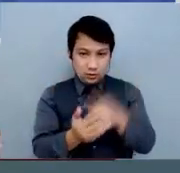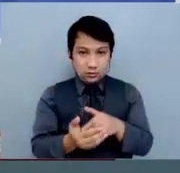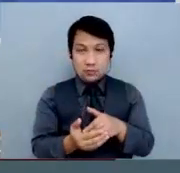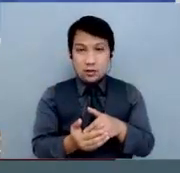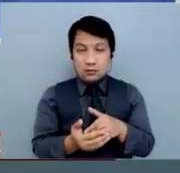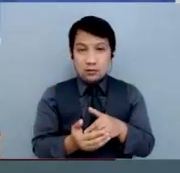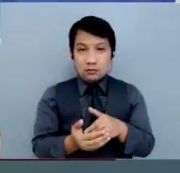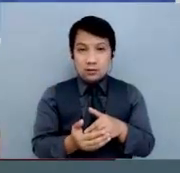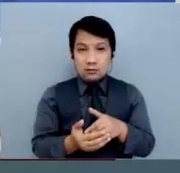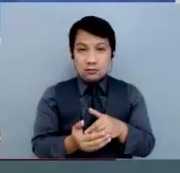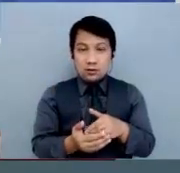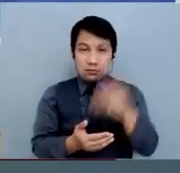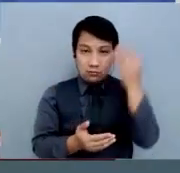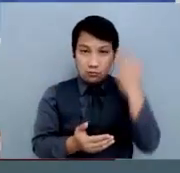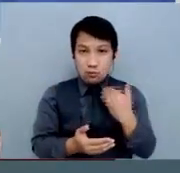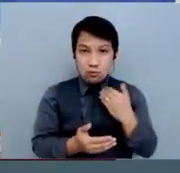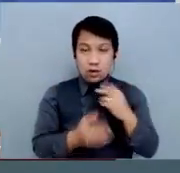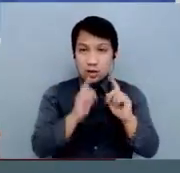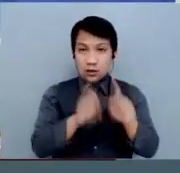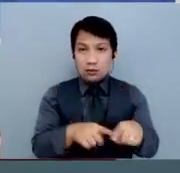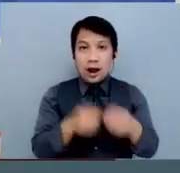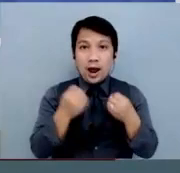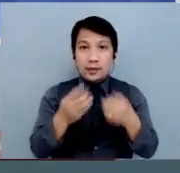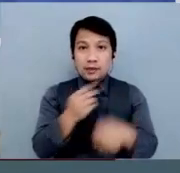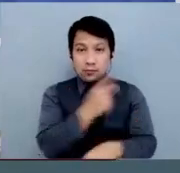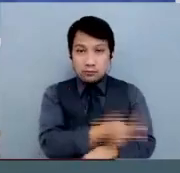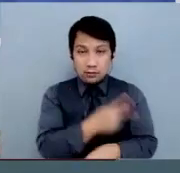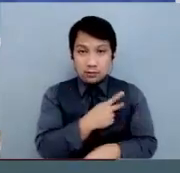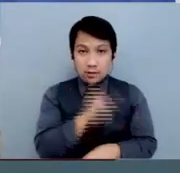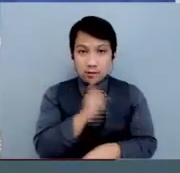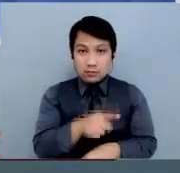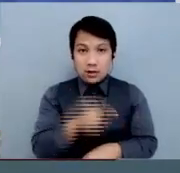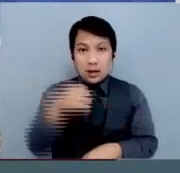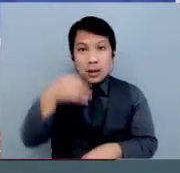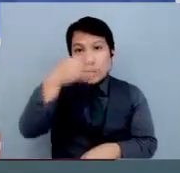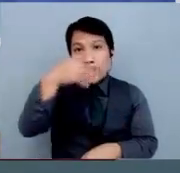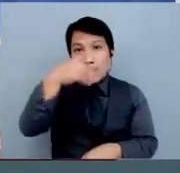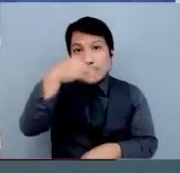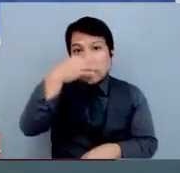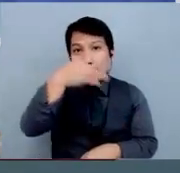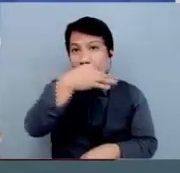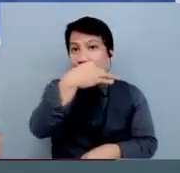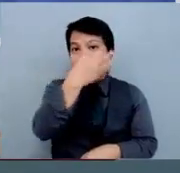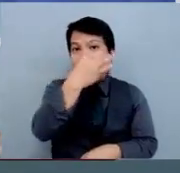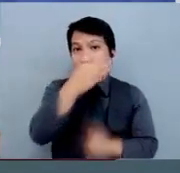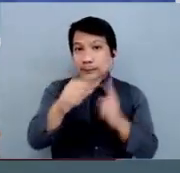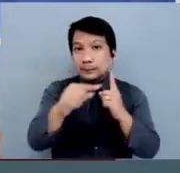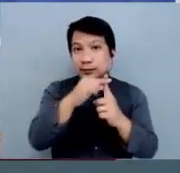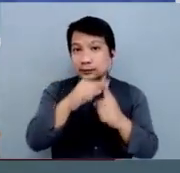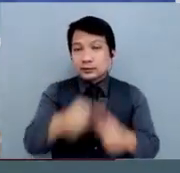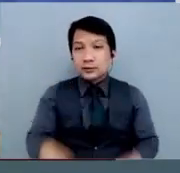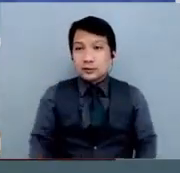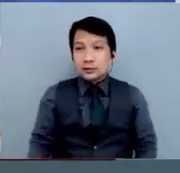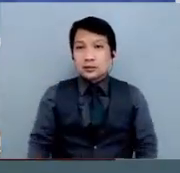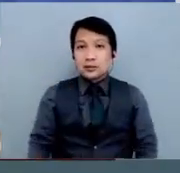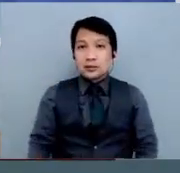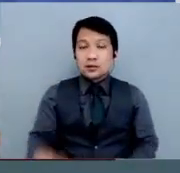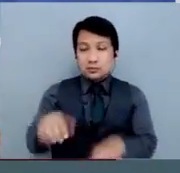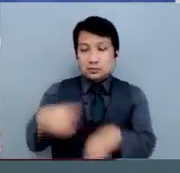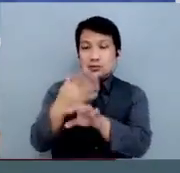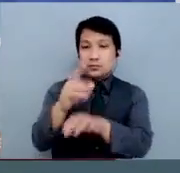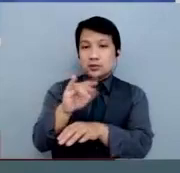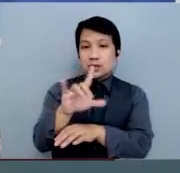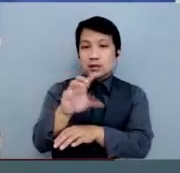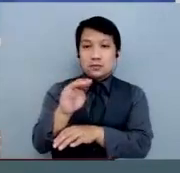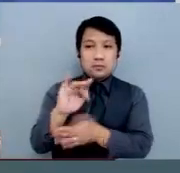an underreporting, because we have a lot of patients who are antigen positive. With telemedicines and all those